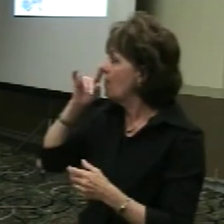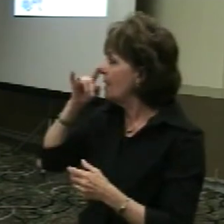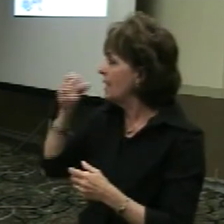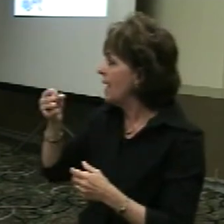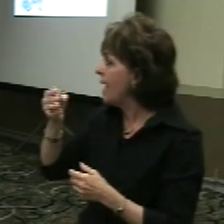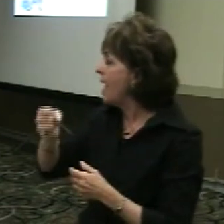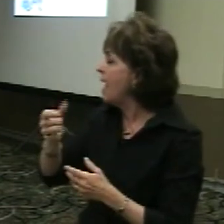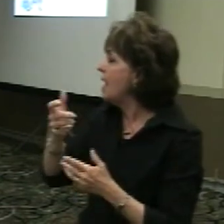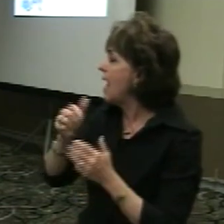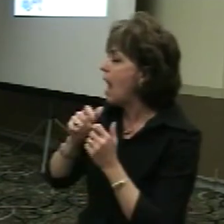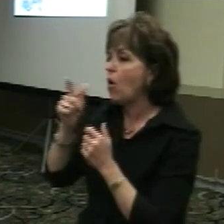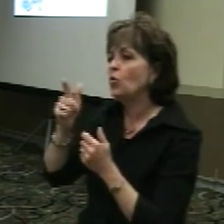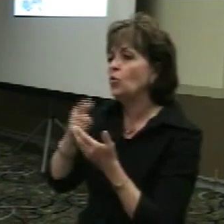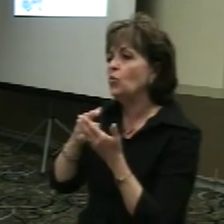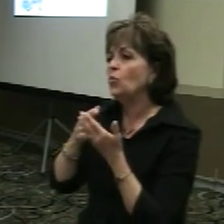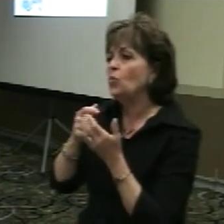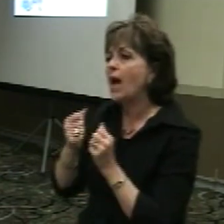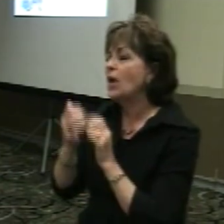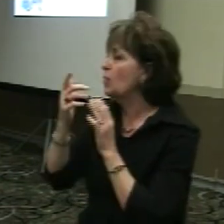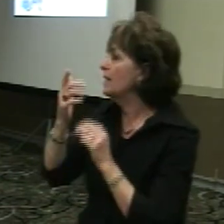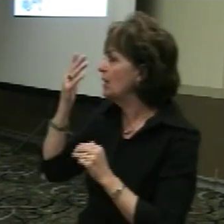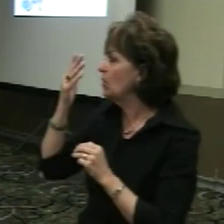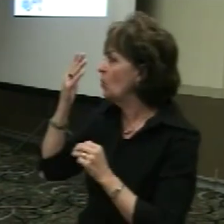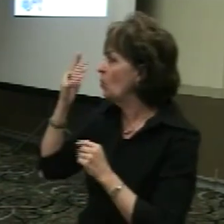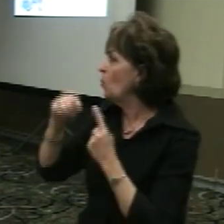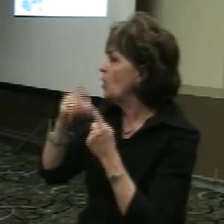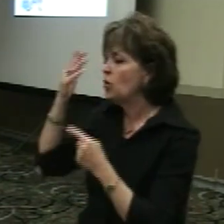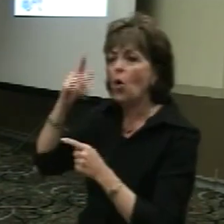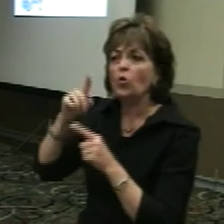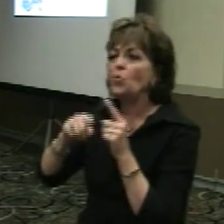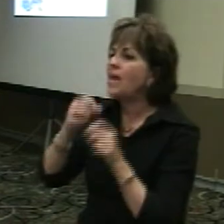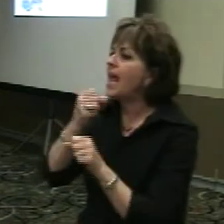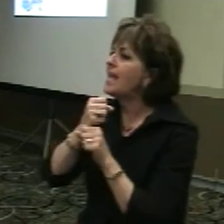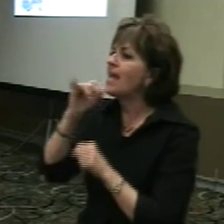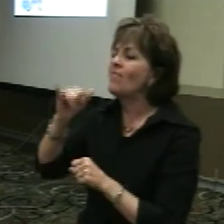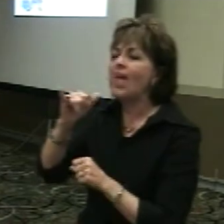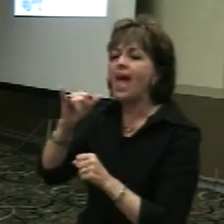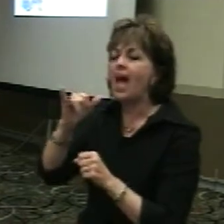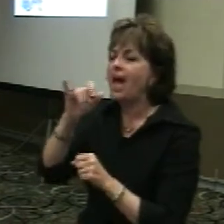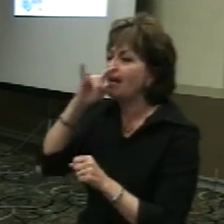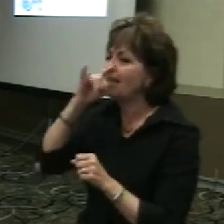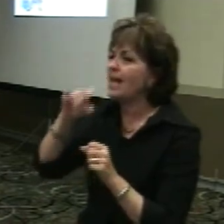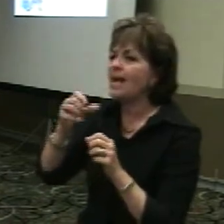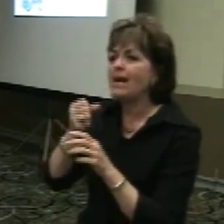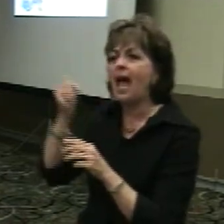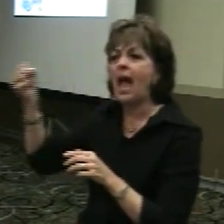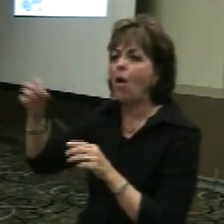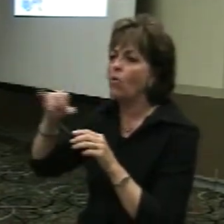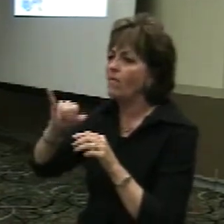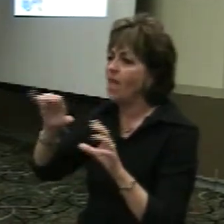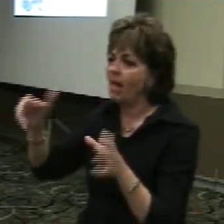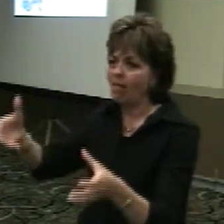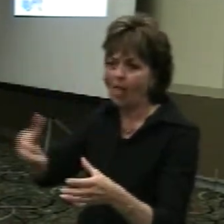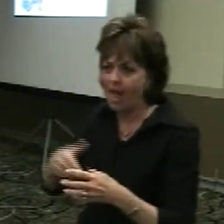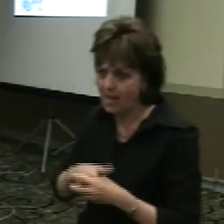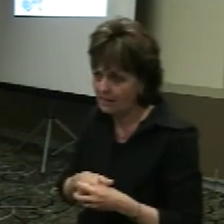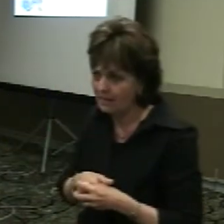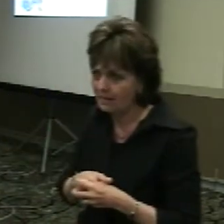included. Mm-hmm. So how do you address that when you know that you can't get that kid out of that class? Well, there. You know